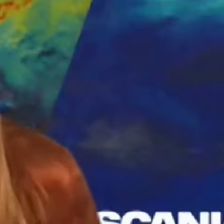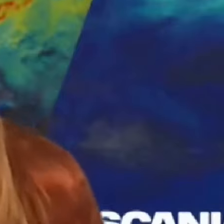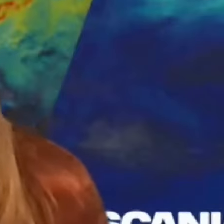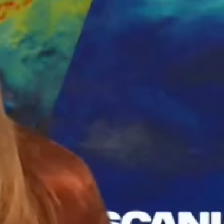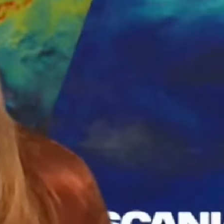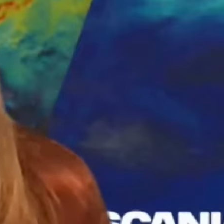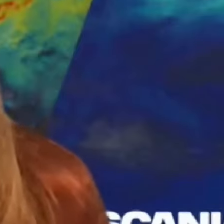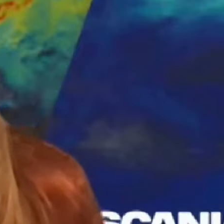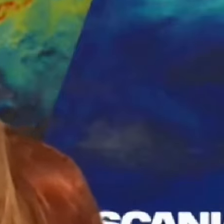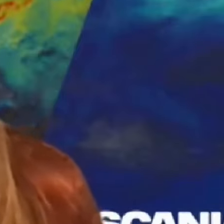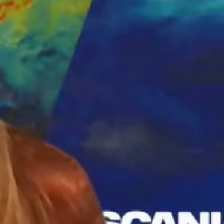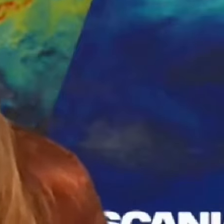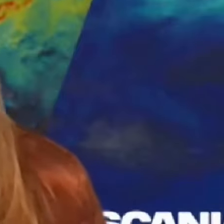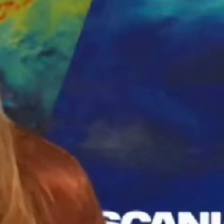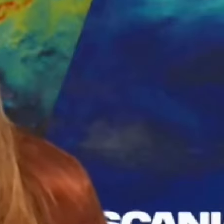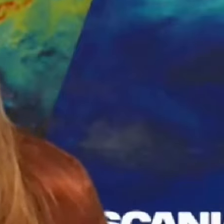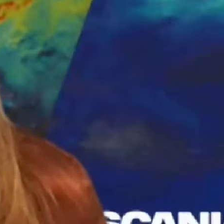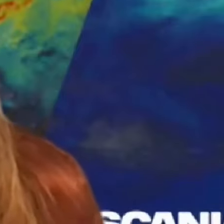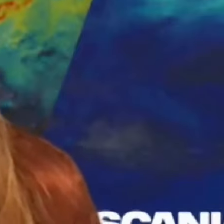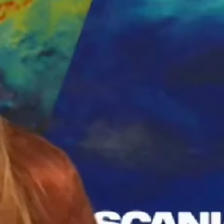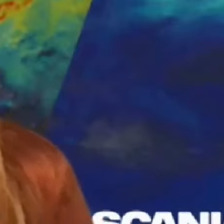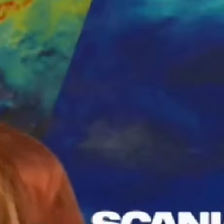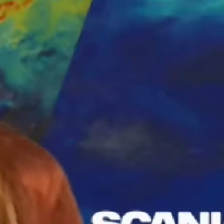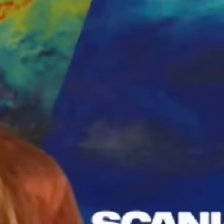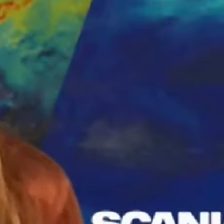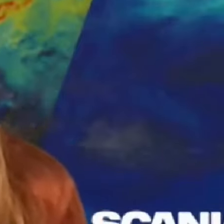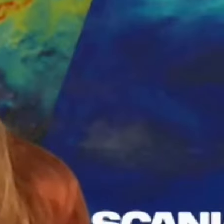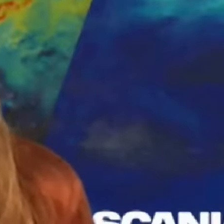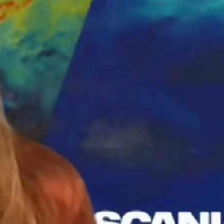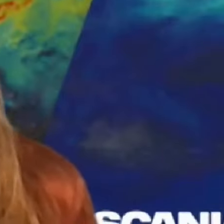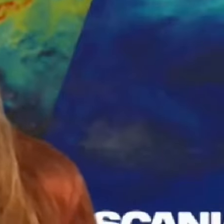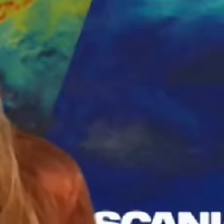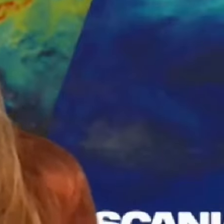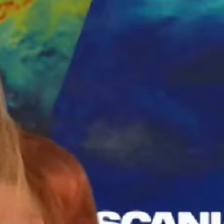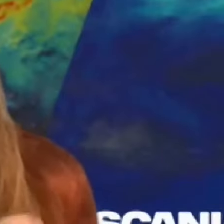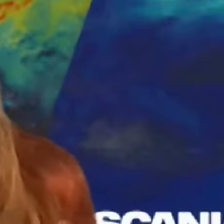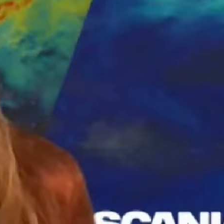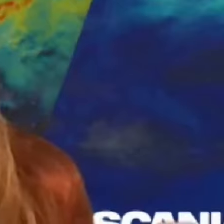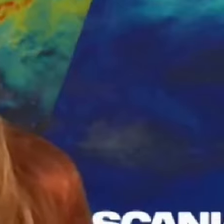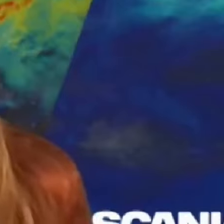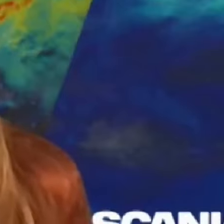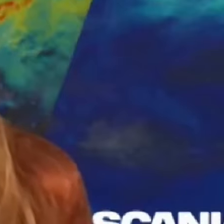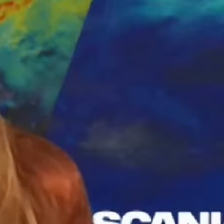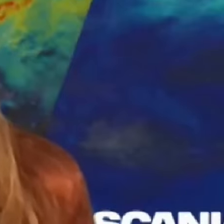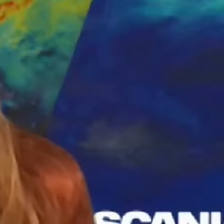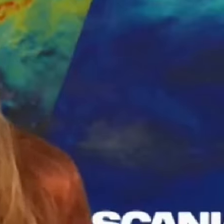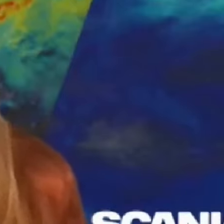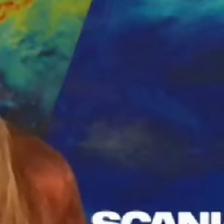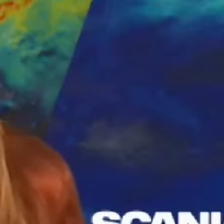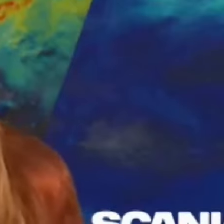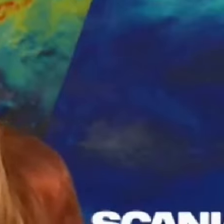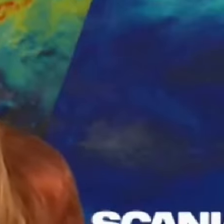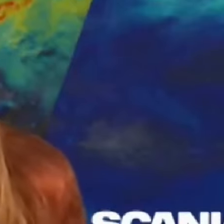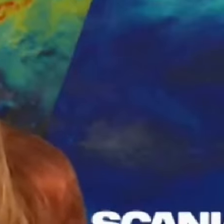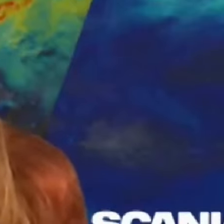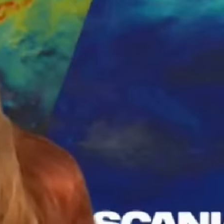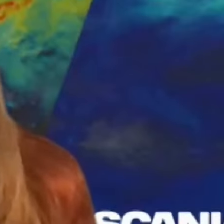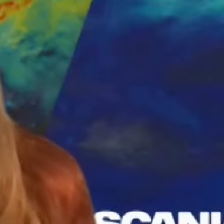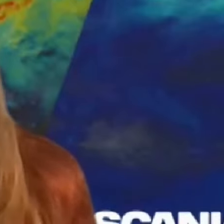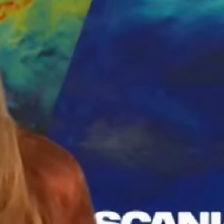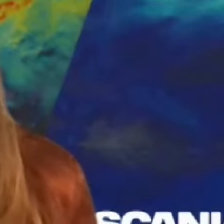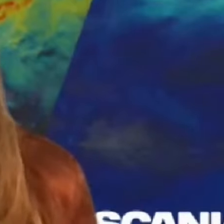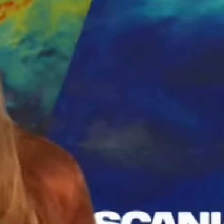the basic idea of the book. Henrik and I say it's like a roadmap that we wish someone gave to